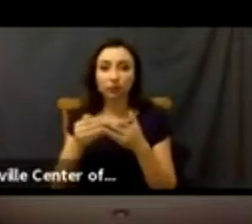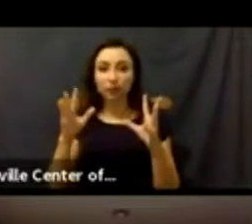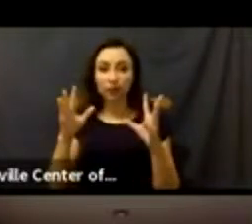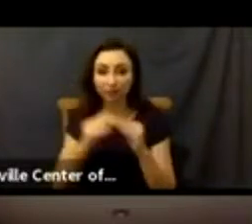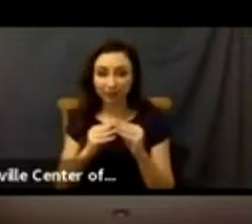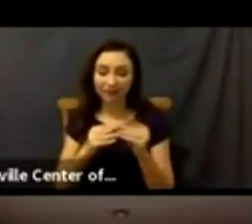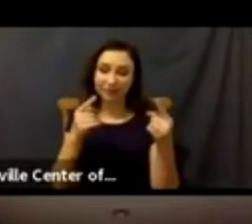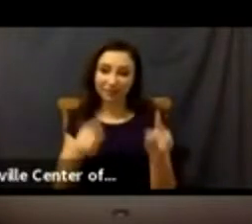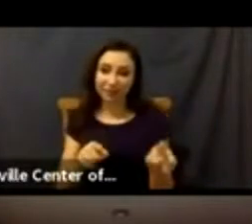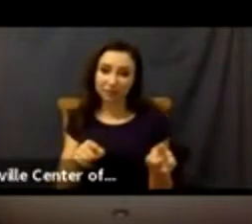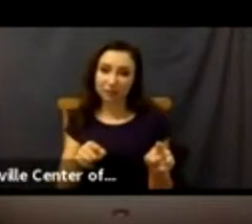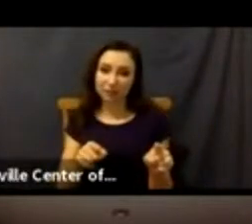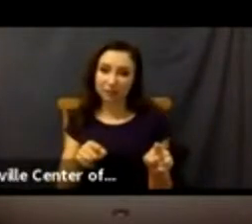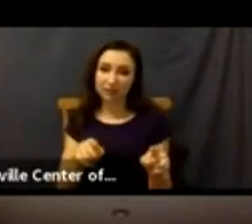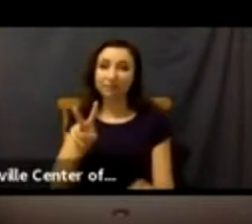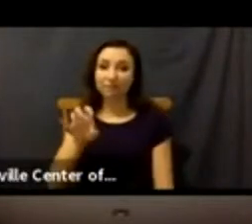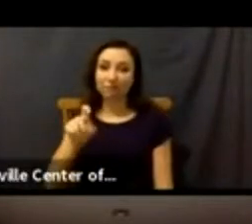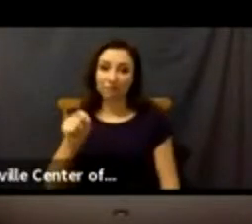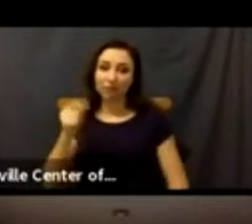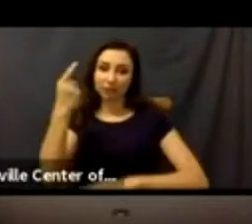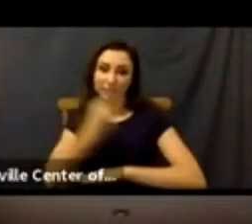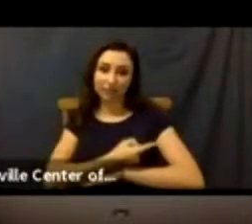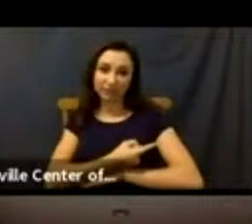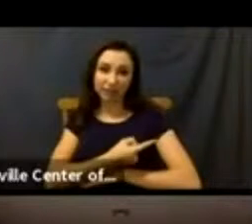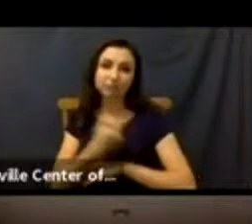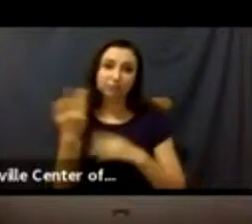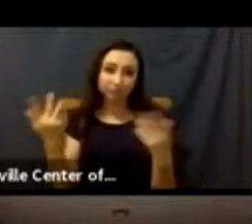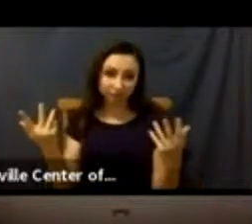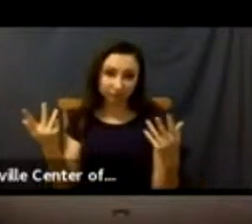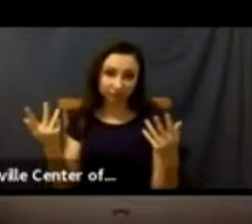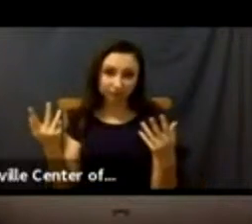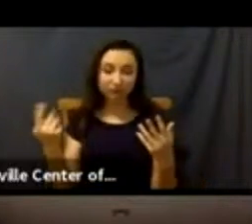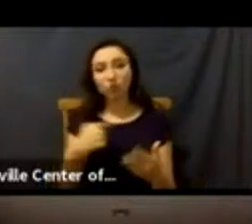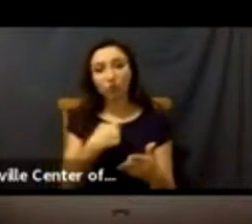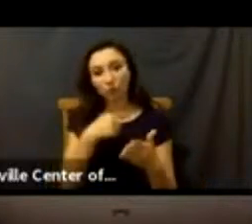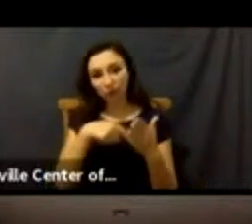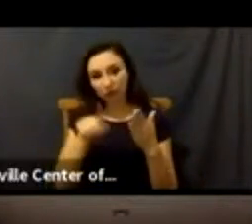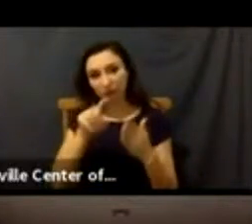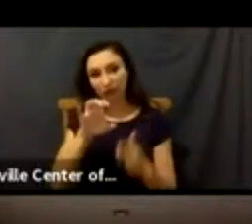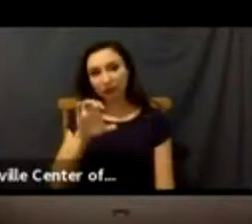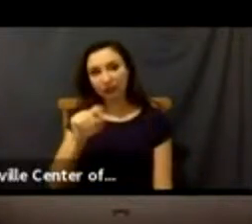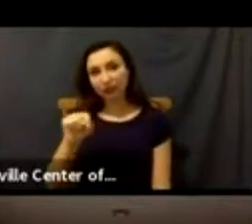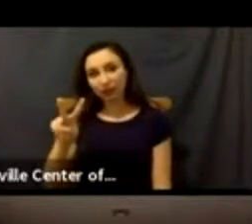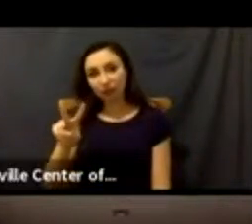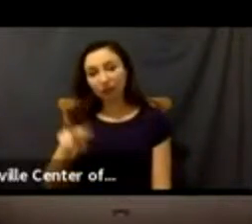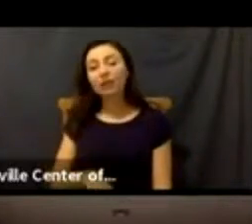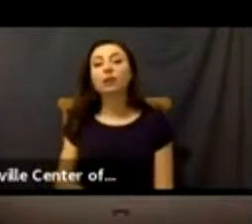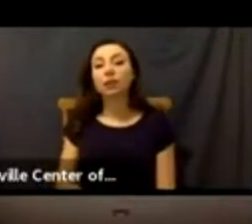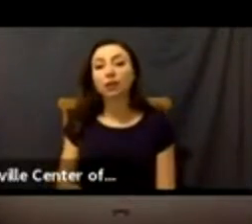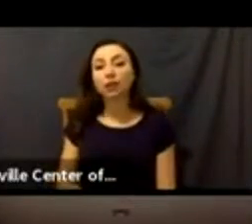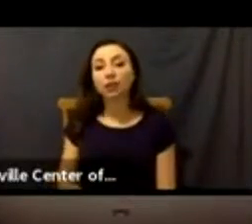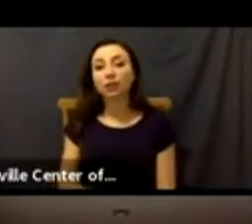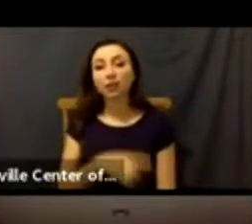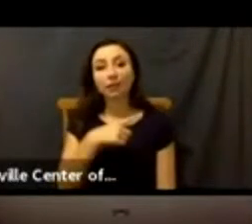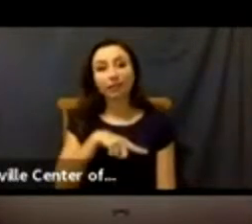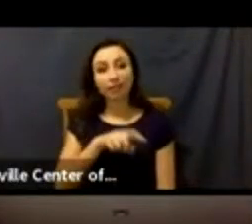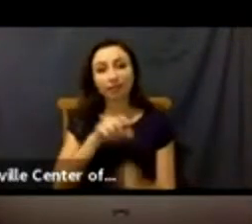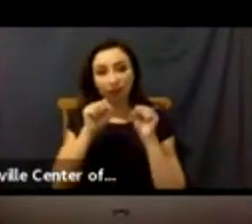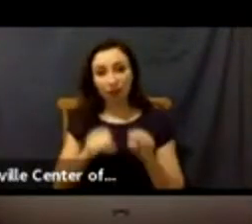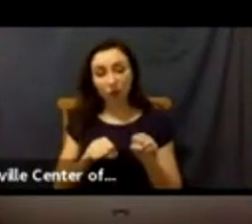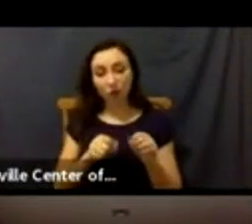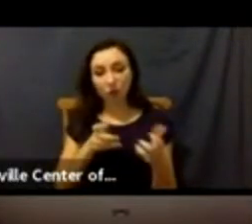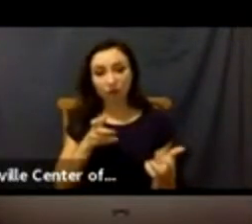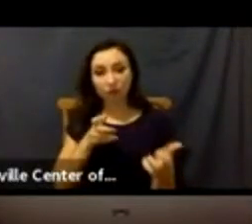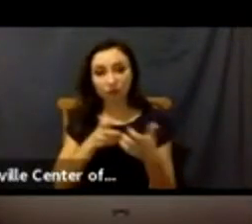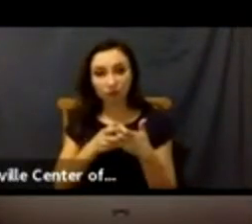on Veterans Day. So we checked with CTV and they could accommodate